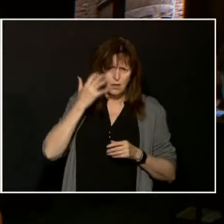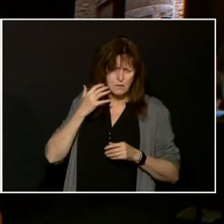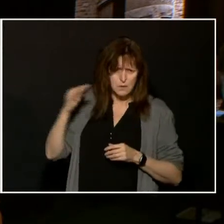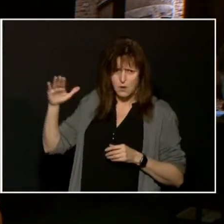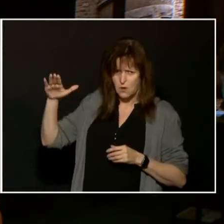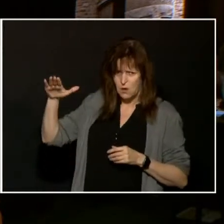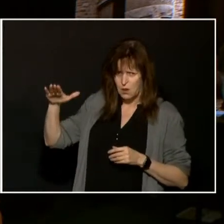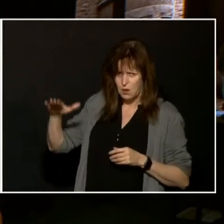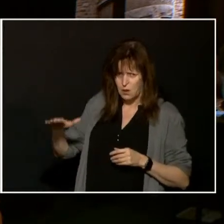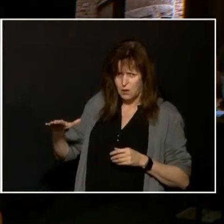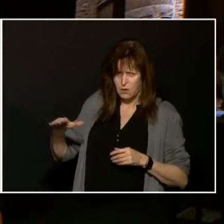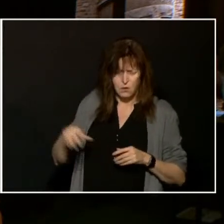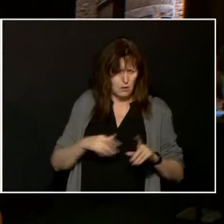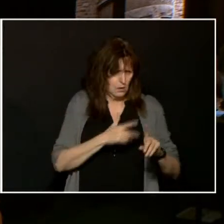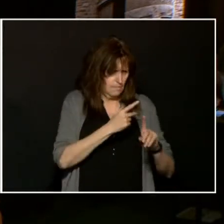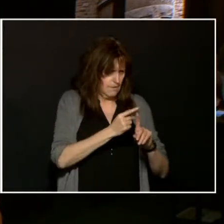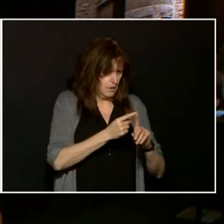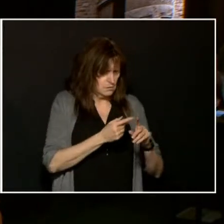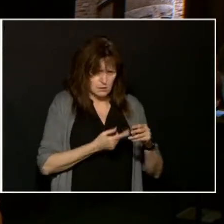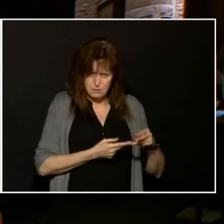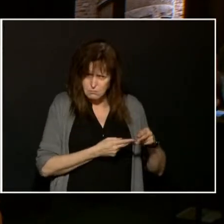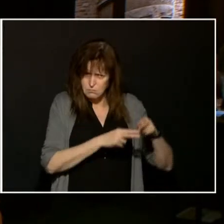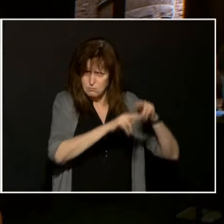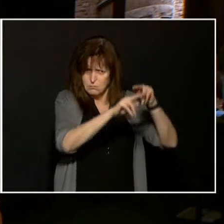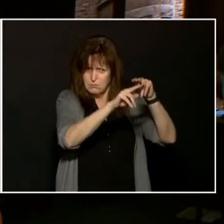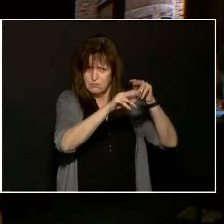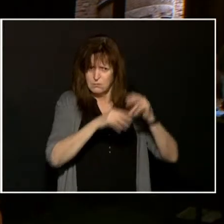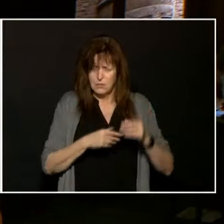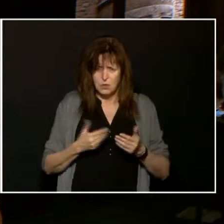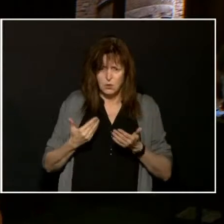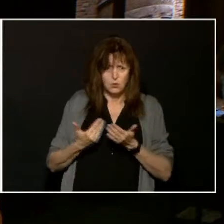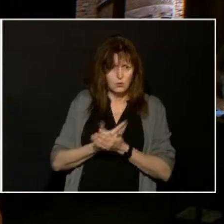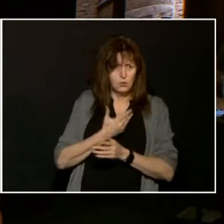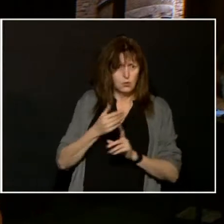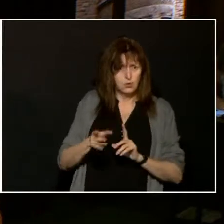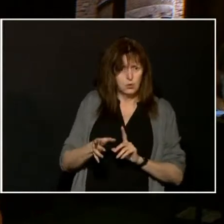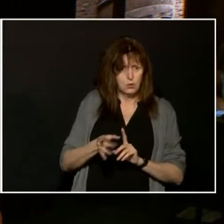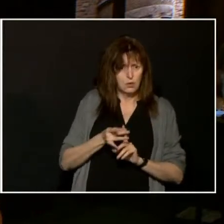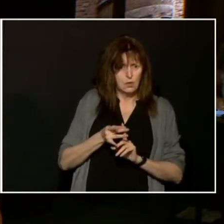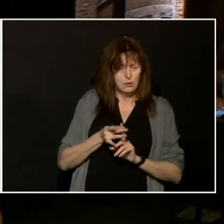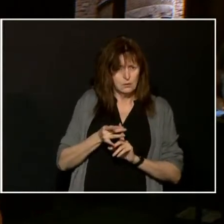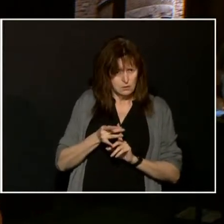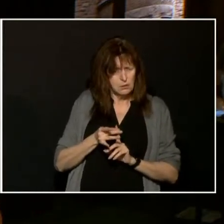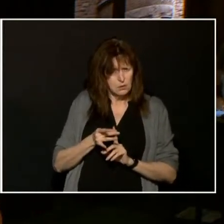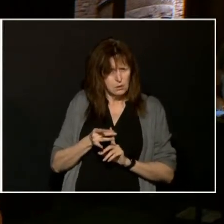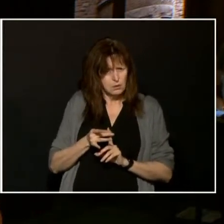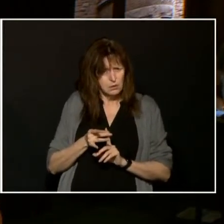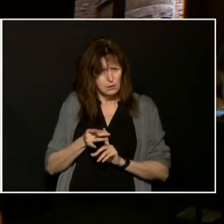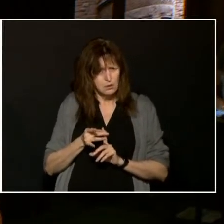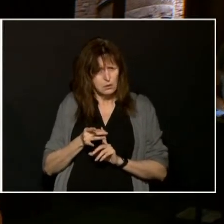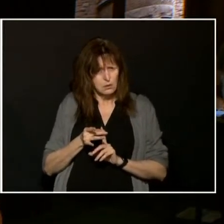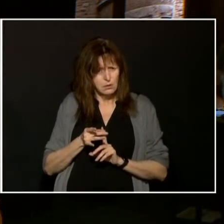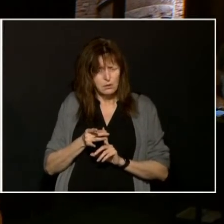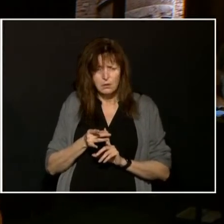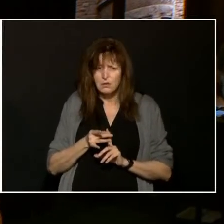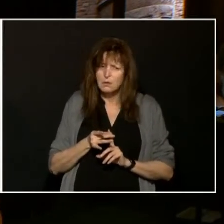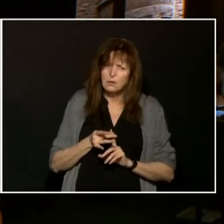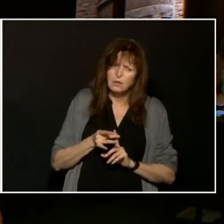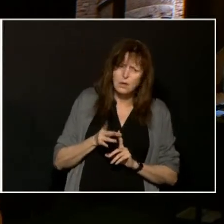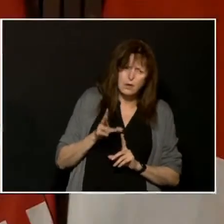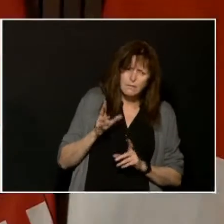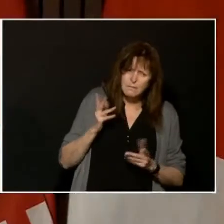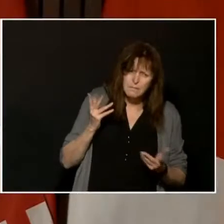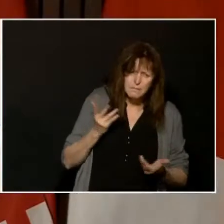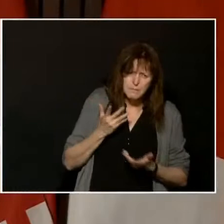that new cases would be less likely to end in fatalities?